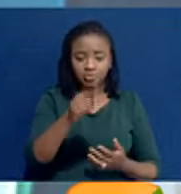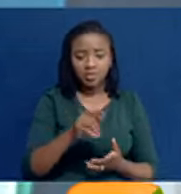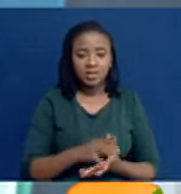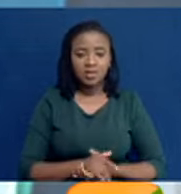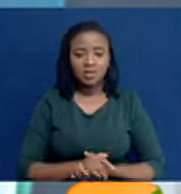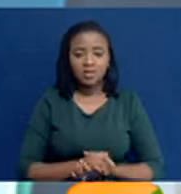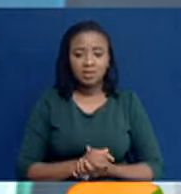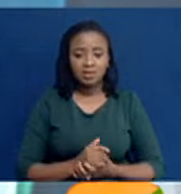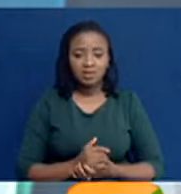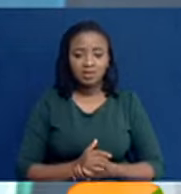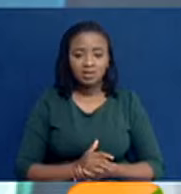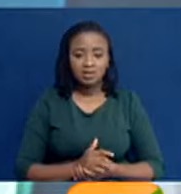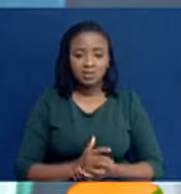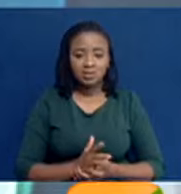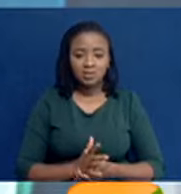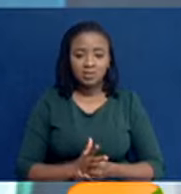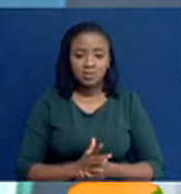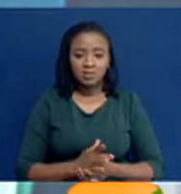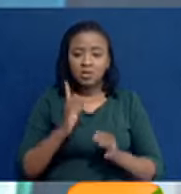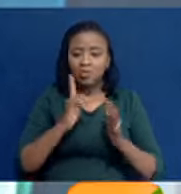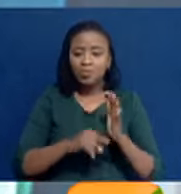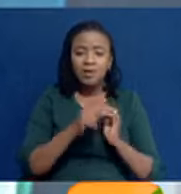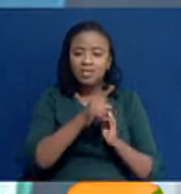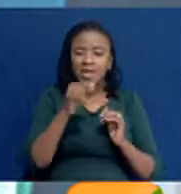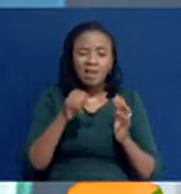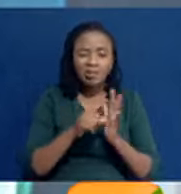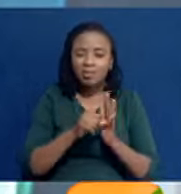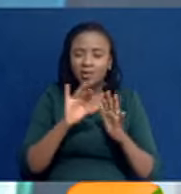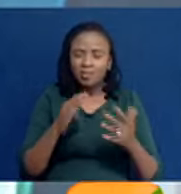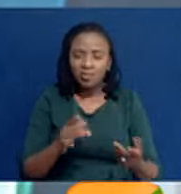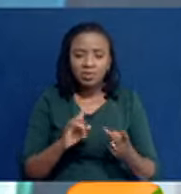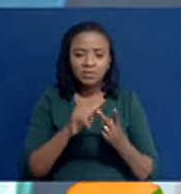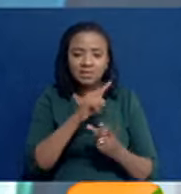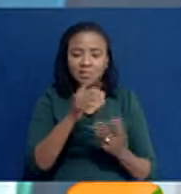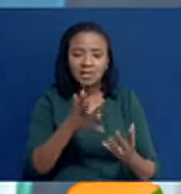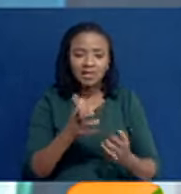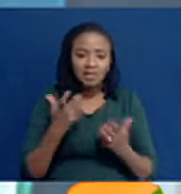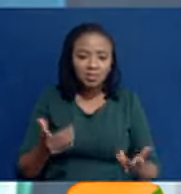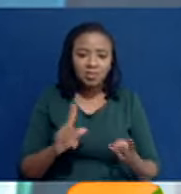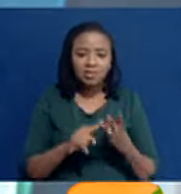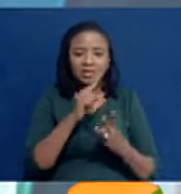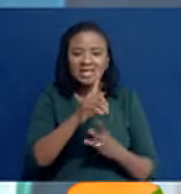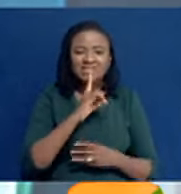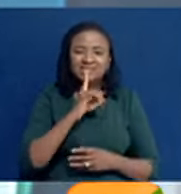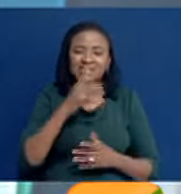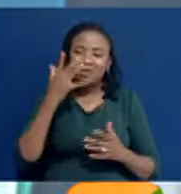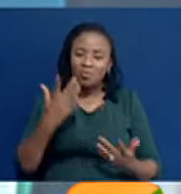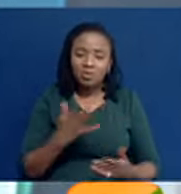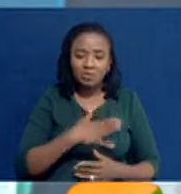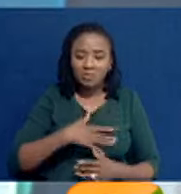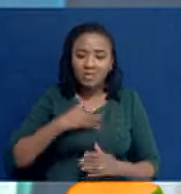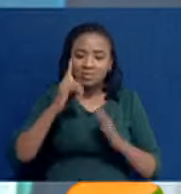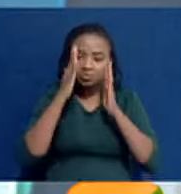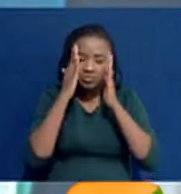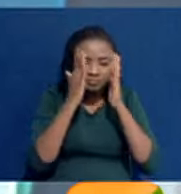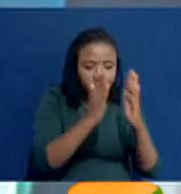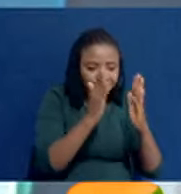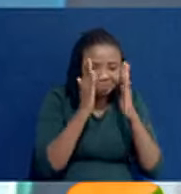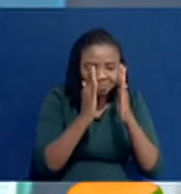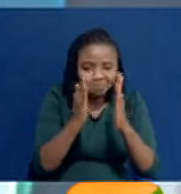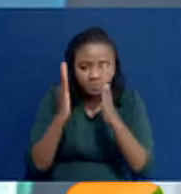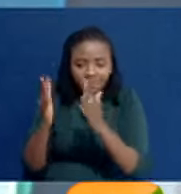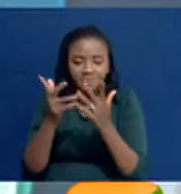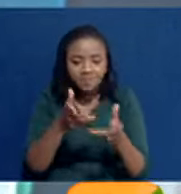What are their problems? What are their needs? What are they saying? Learn to listen also to the